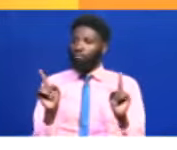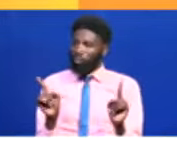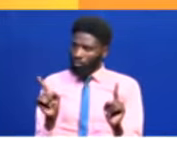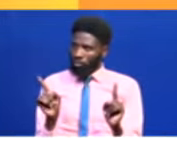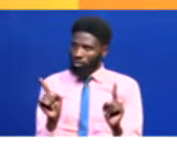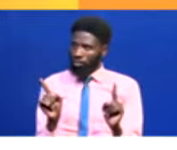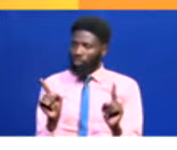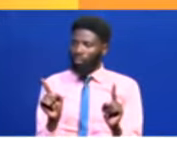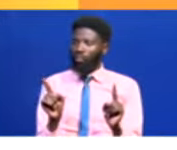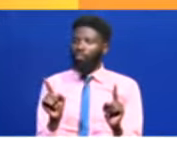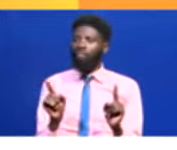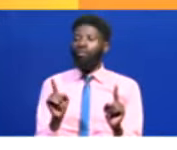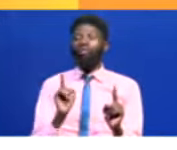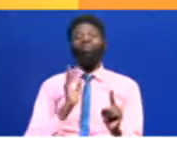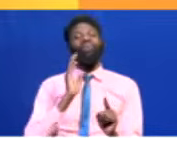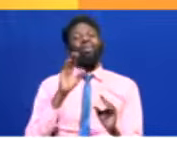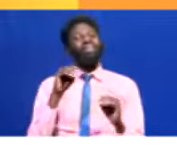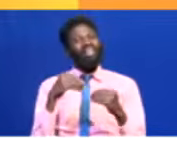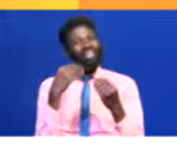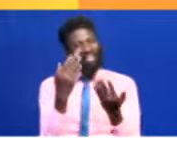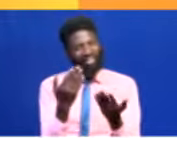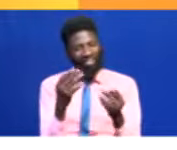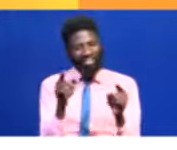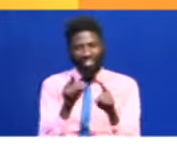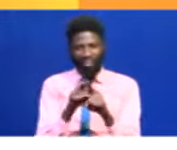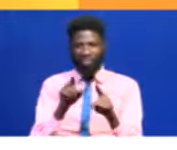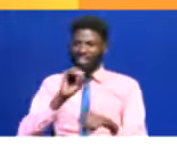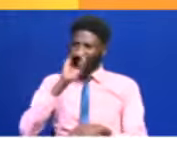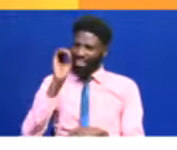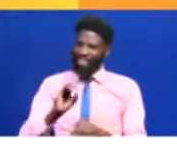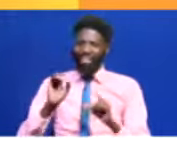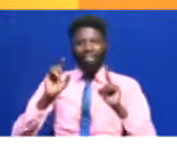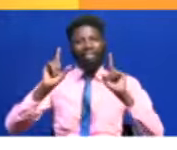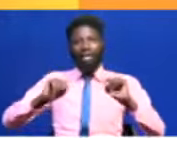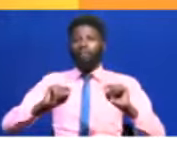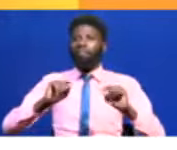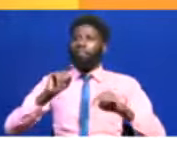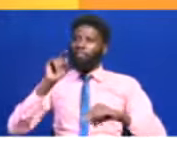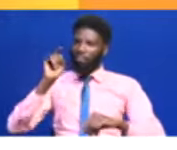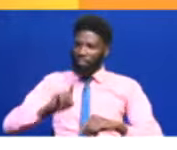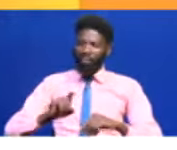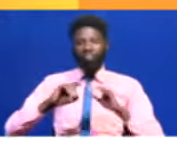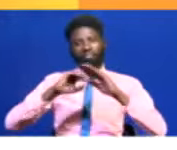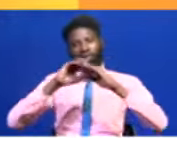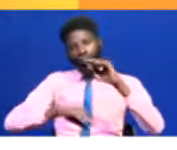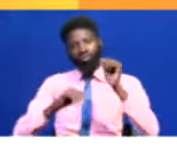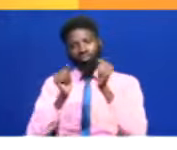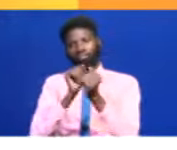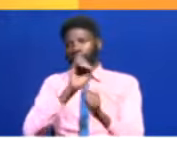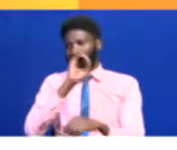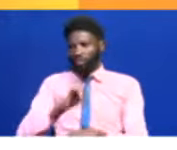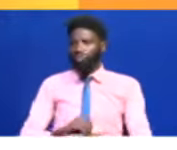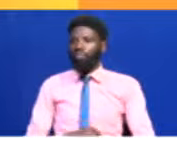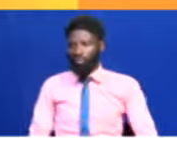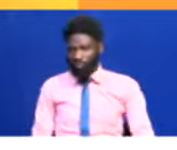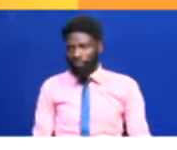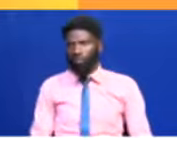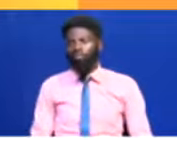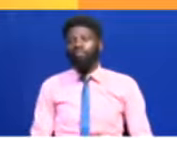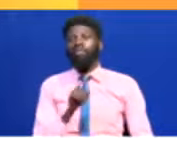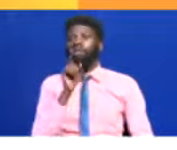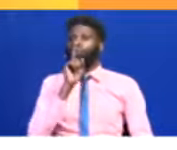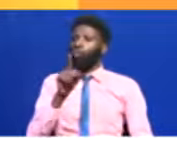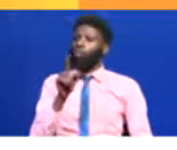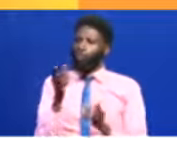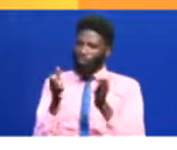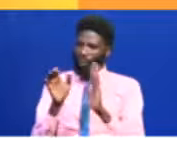within a very reasonable interest rate. Mm-hmm. Actually, should be single digit. Single digit. Yes, yeah, single digit. So that